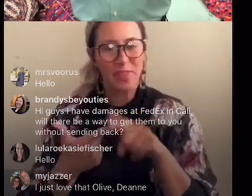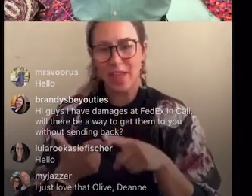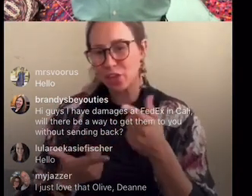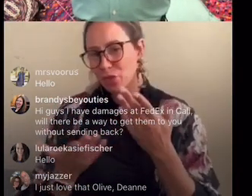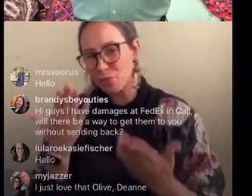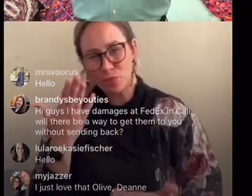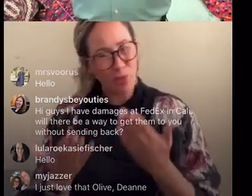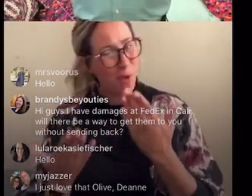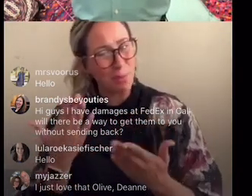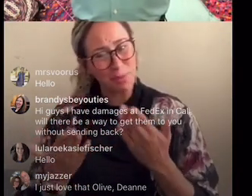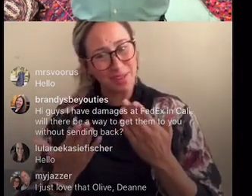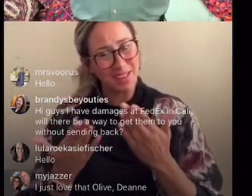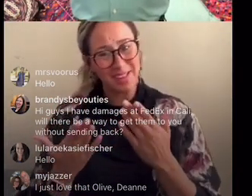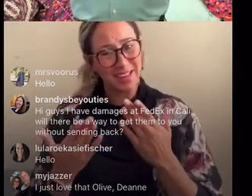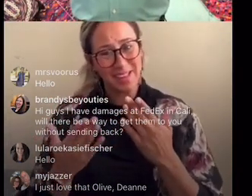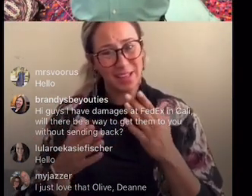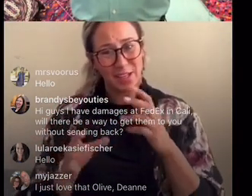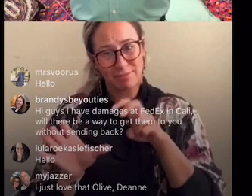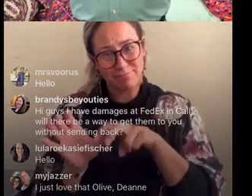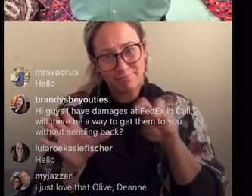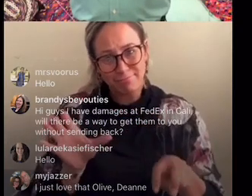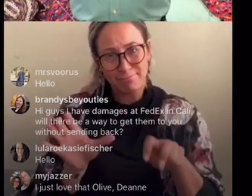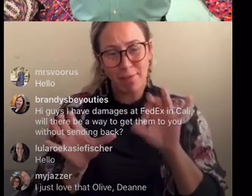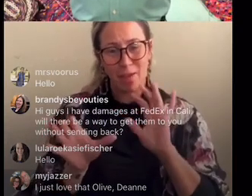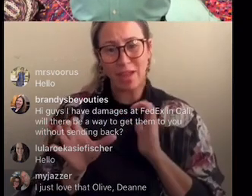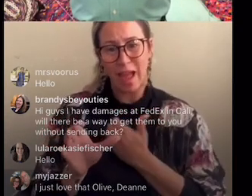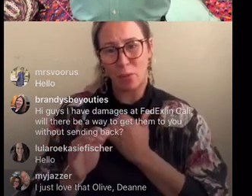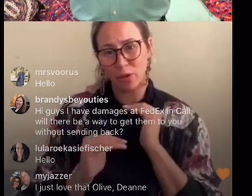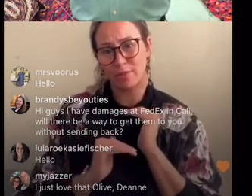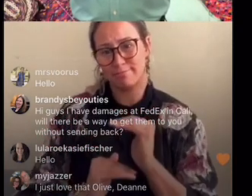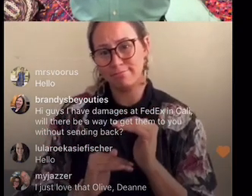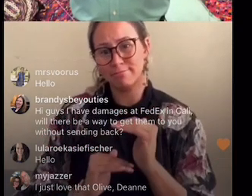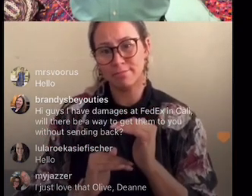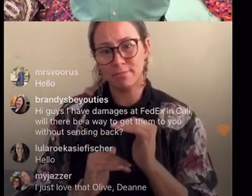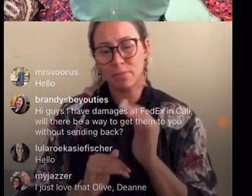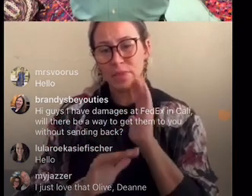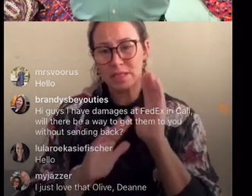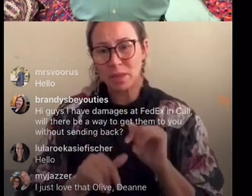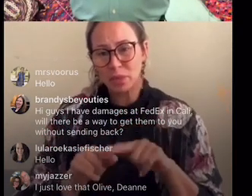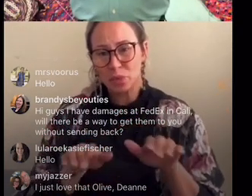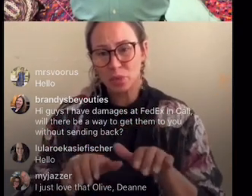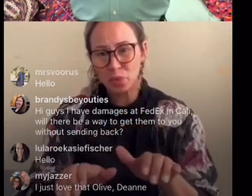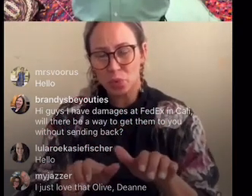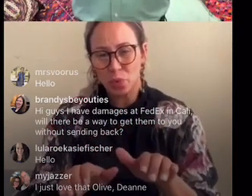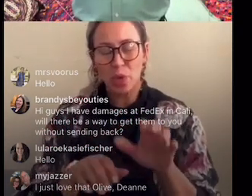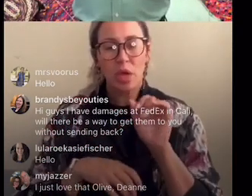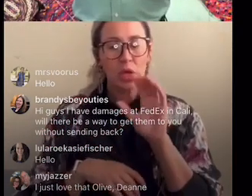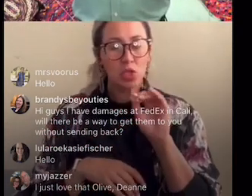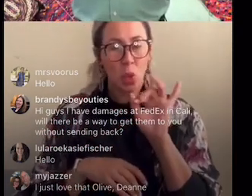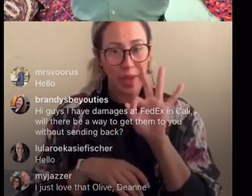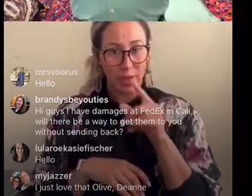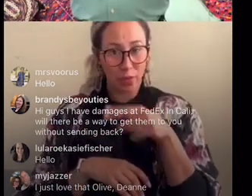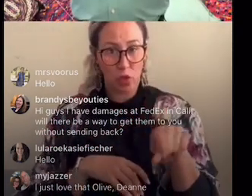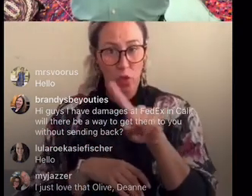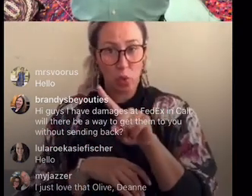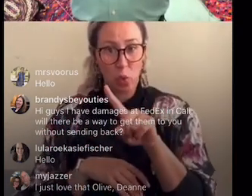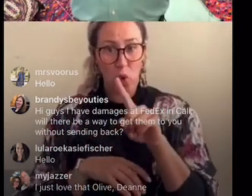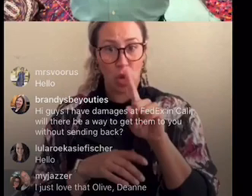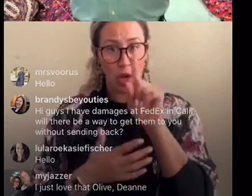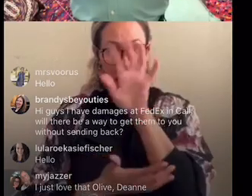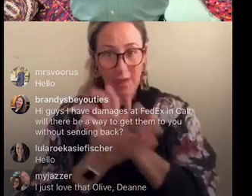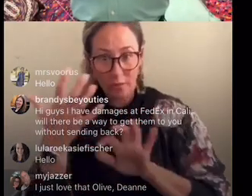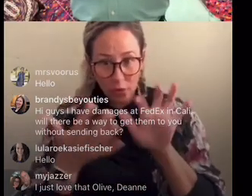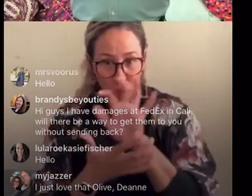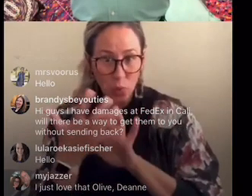probably stepping outside the bounds of what you would be expected to do. So if you're confused, don't be